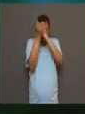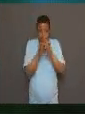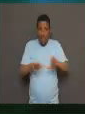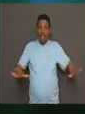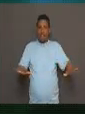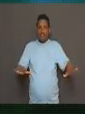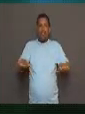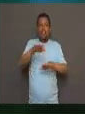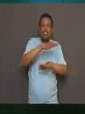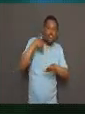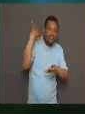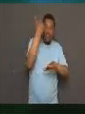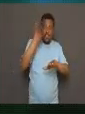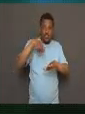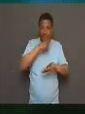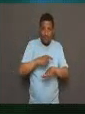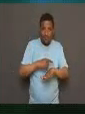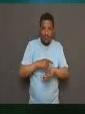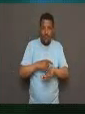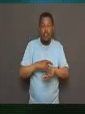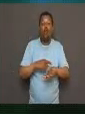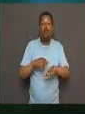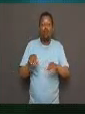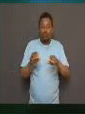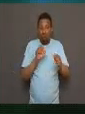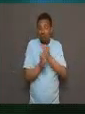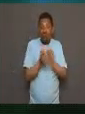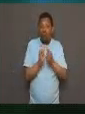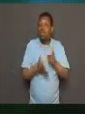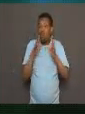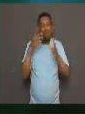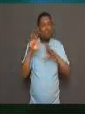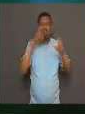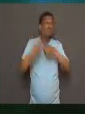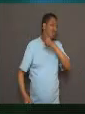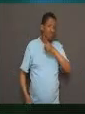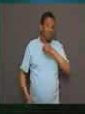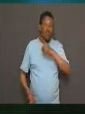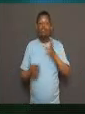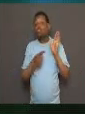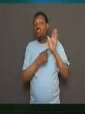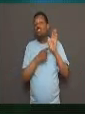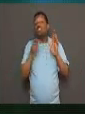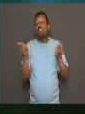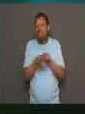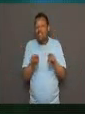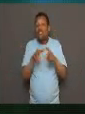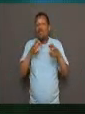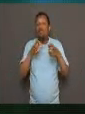flat surface without distortion is referred to as an